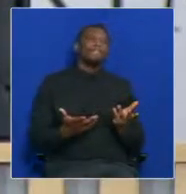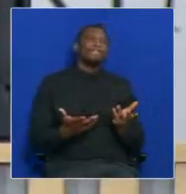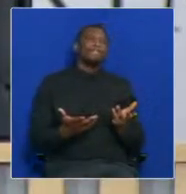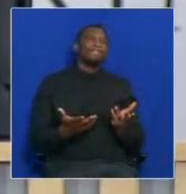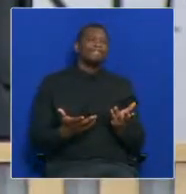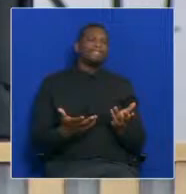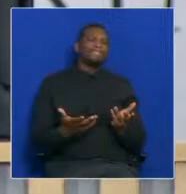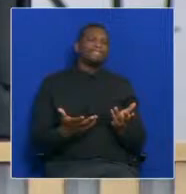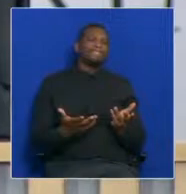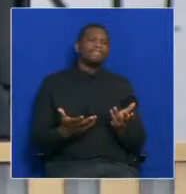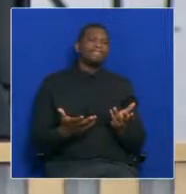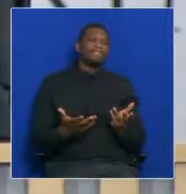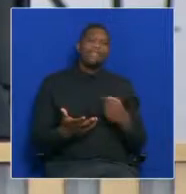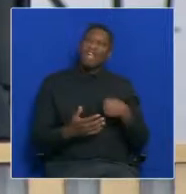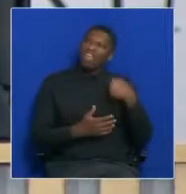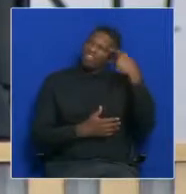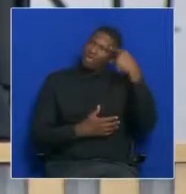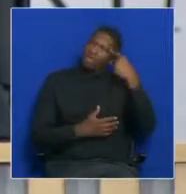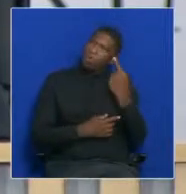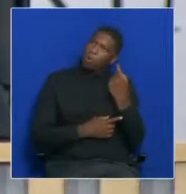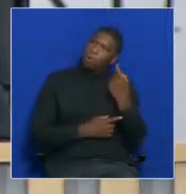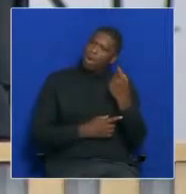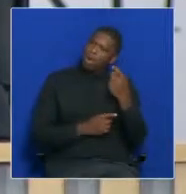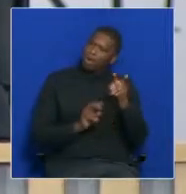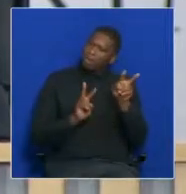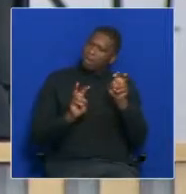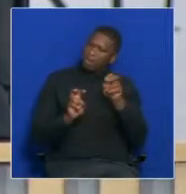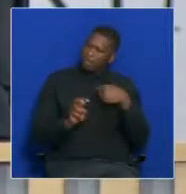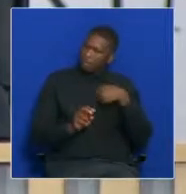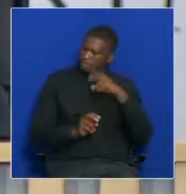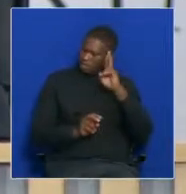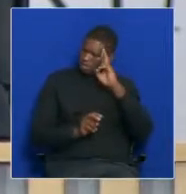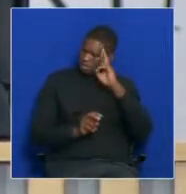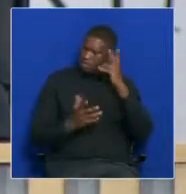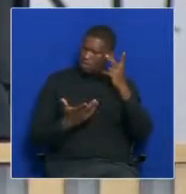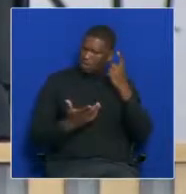I think one matter that I can think of is